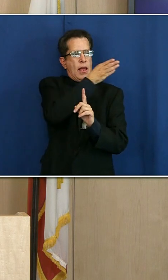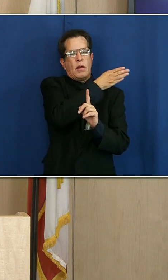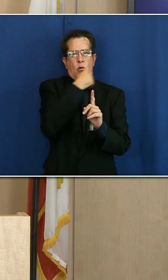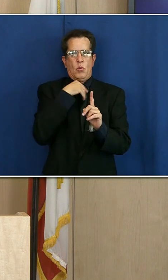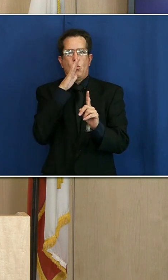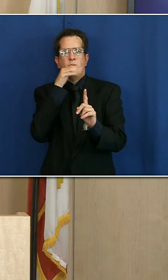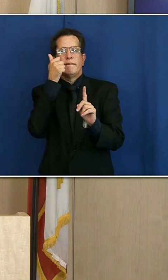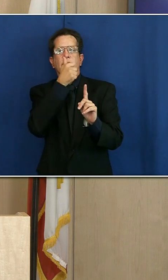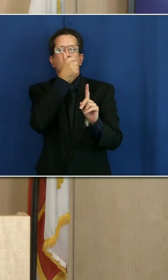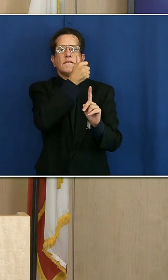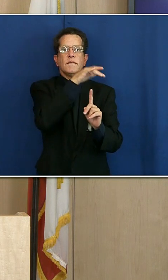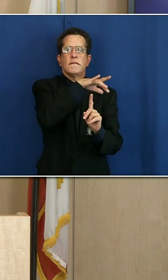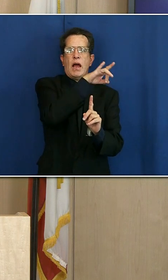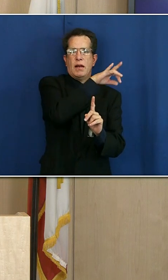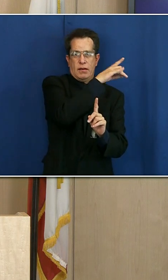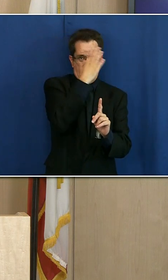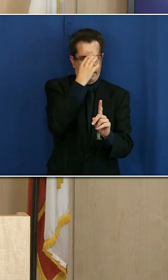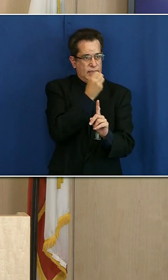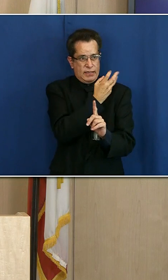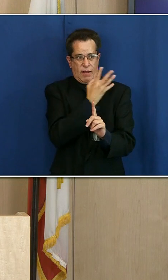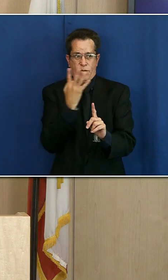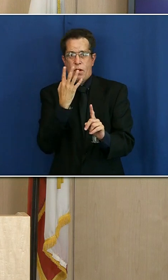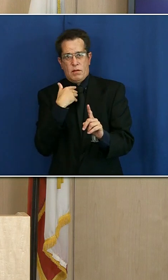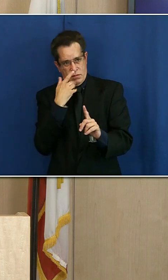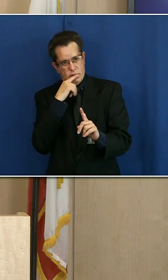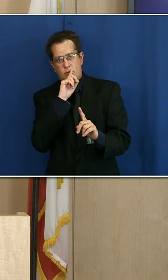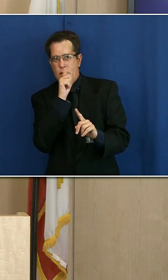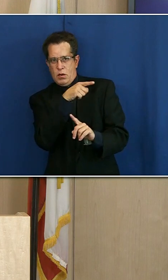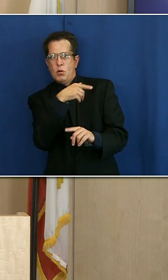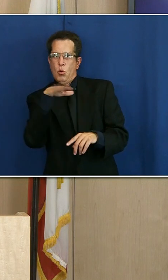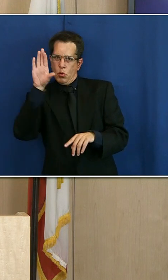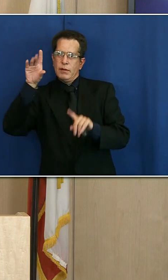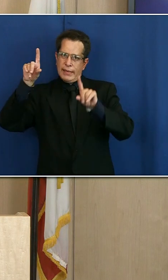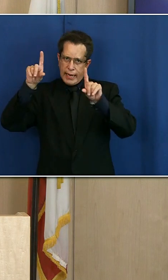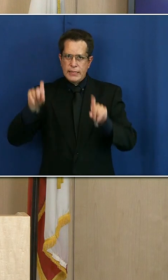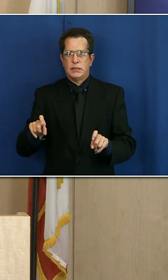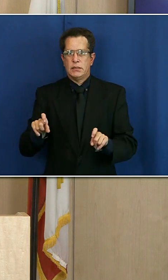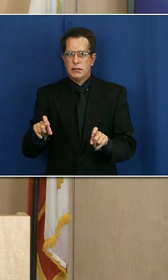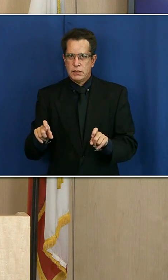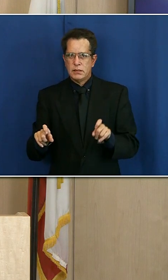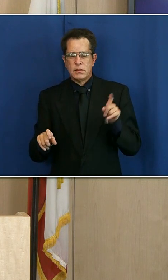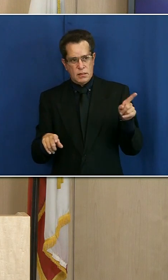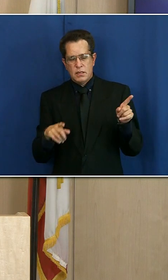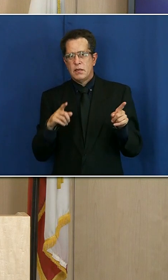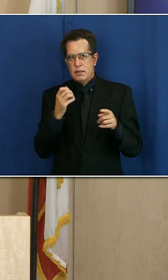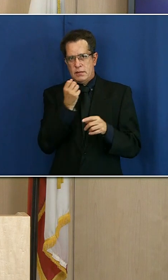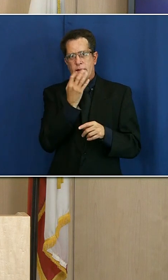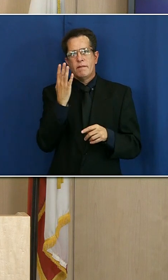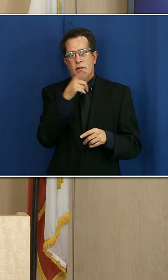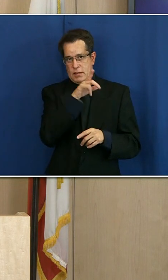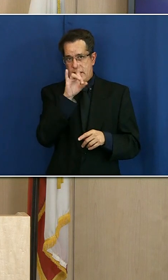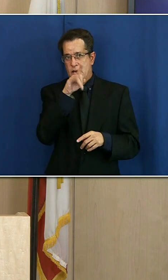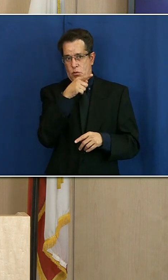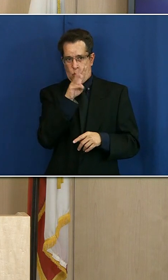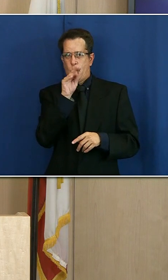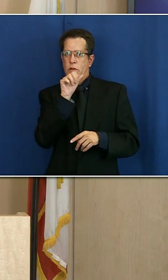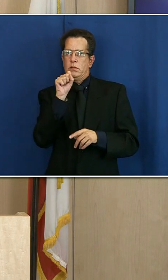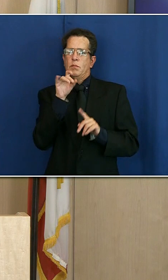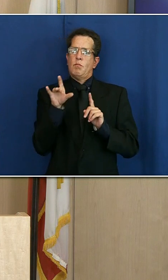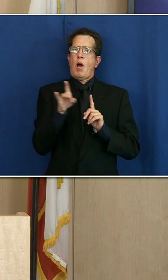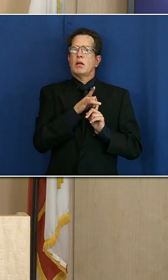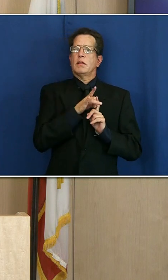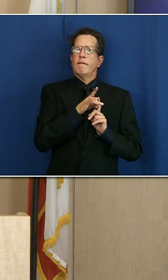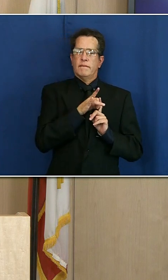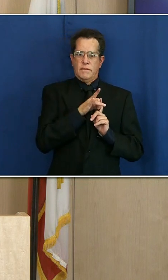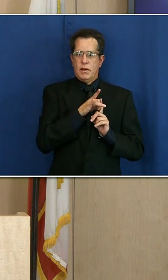had a number of close contacts who we've urged to get tested, who have in fact been positive, then